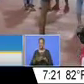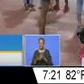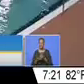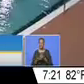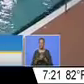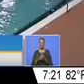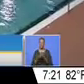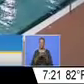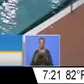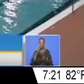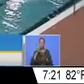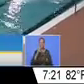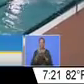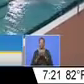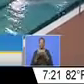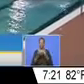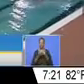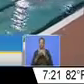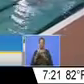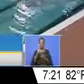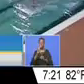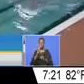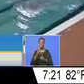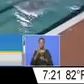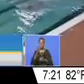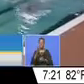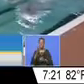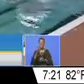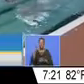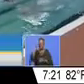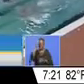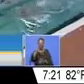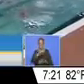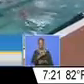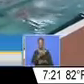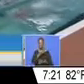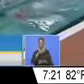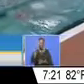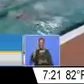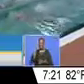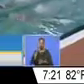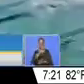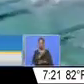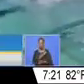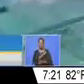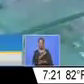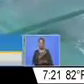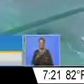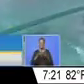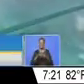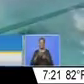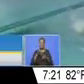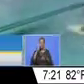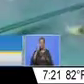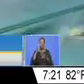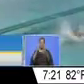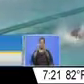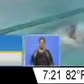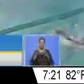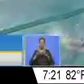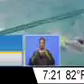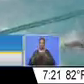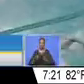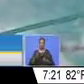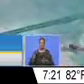it was a good meet. Now, two of those seniors would be Devontae Carey and Kalia Albury. They will take home the High Point trophies for the girls and boys 15